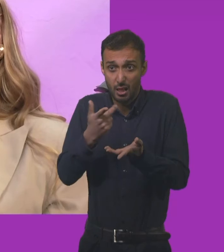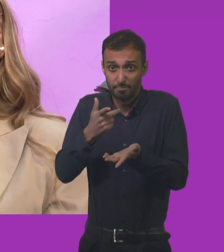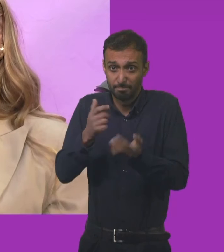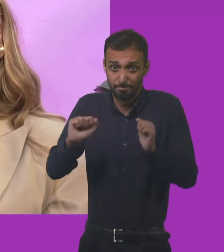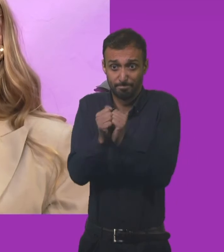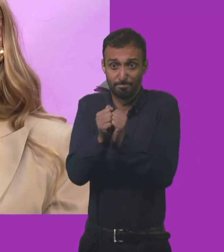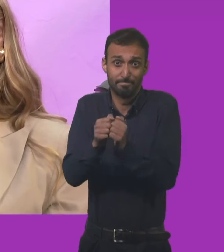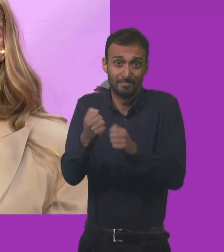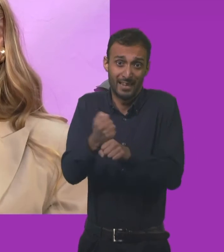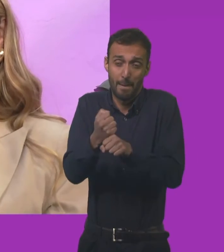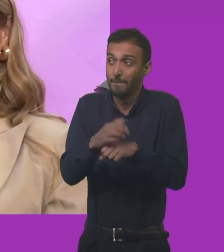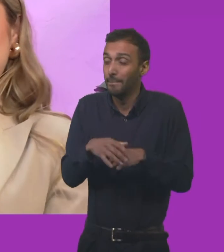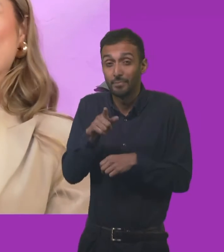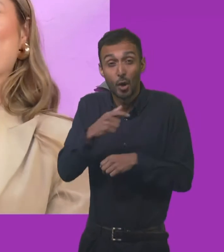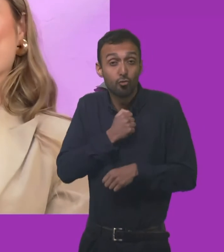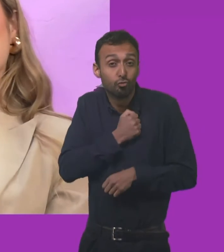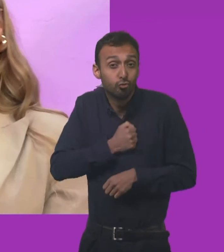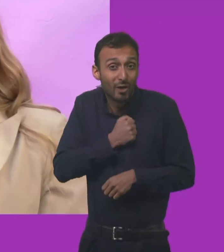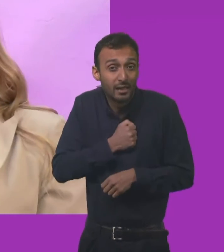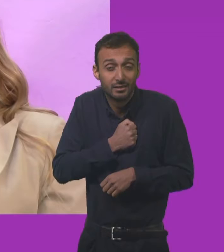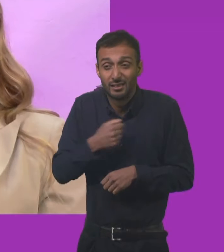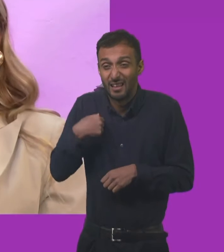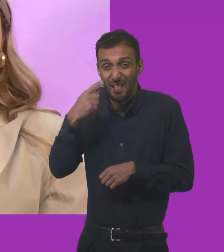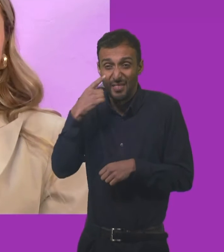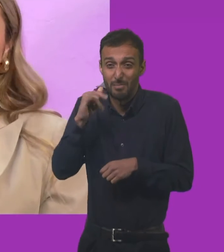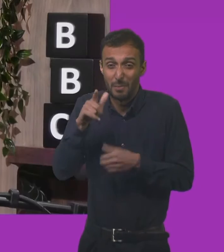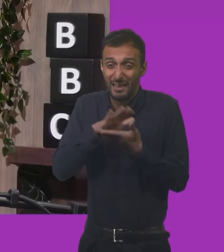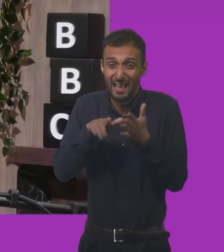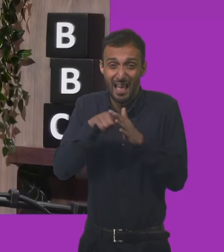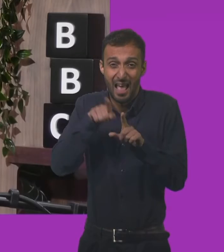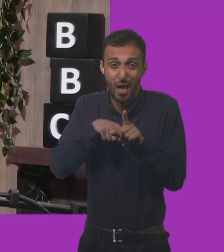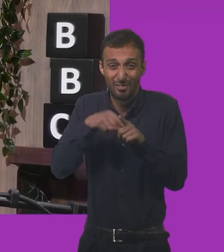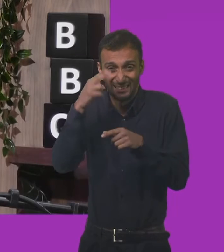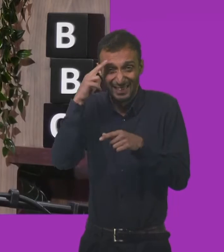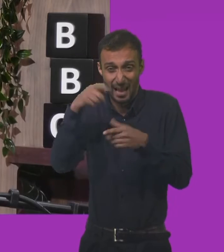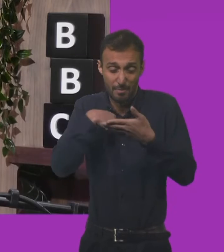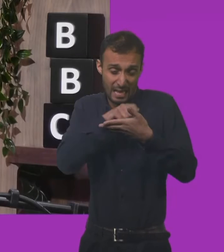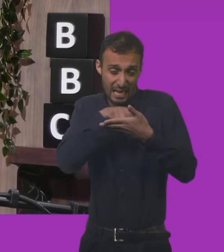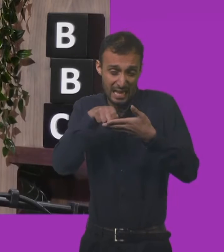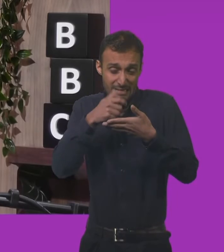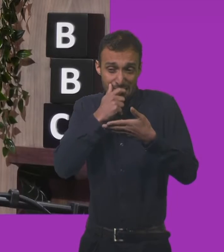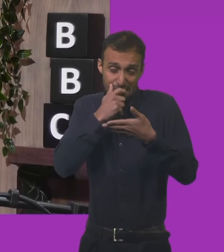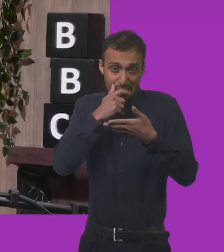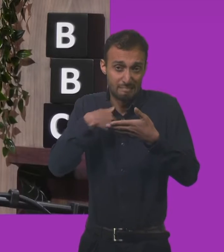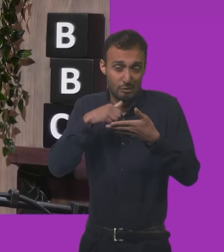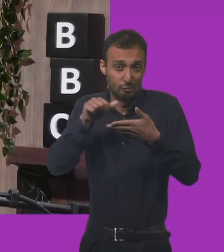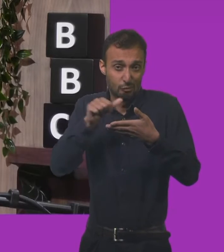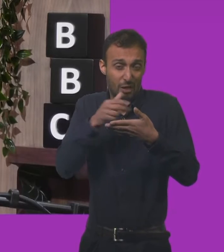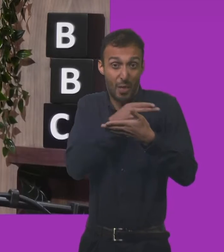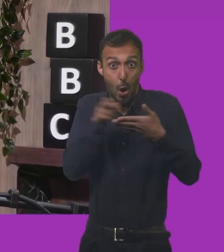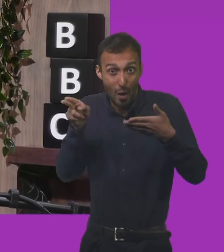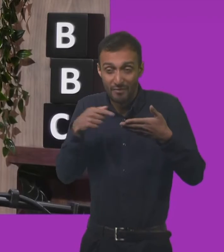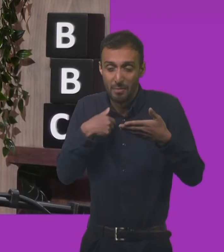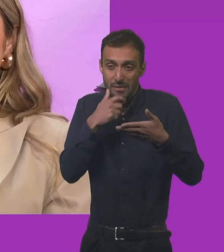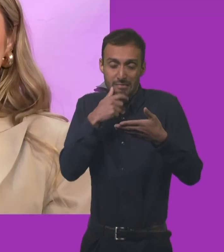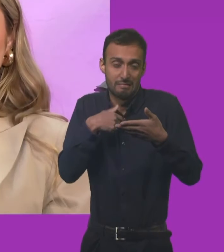Wiping Harry's name off my board, maybe? Oh. Yeah, no. Because you nearly voted for him on the very last second. I know. And then you